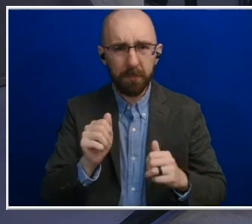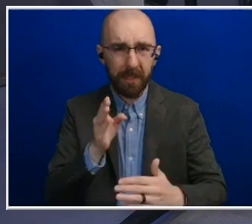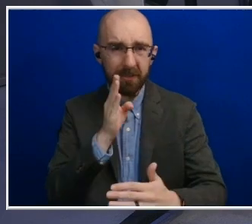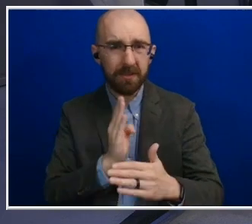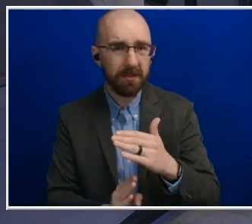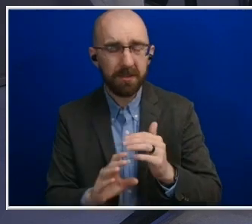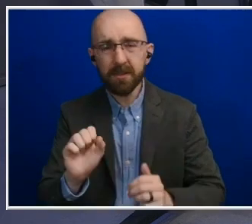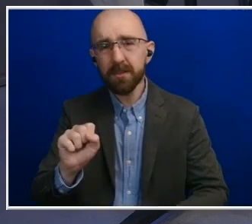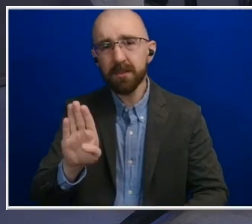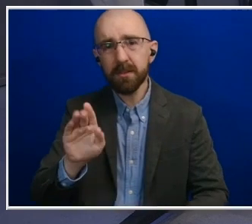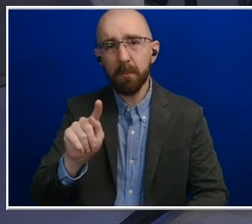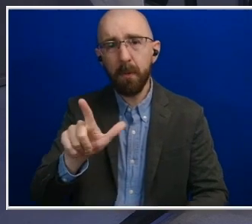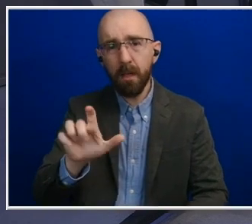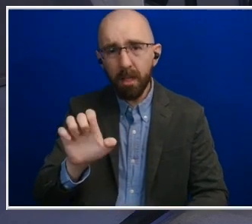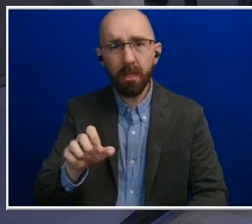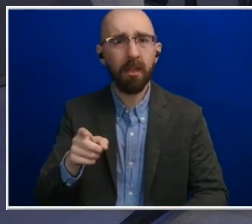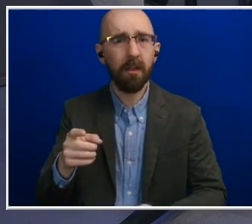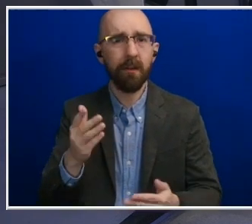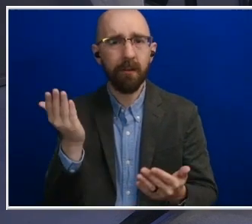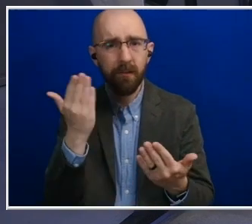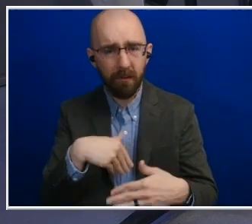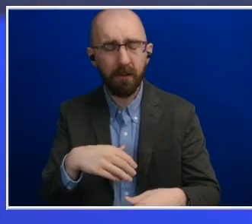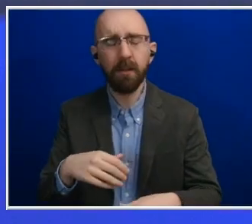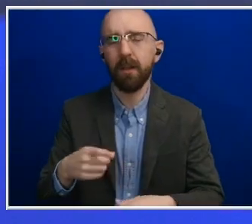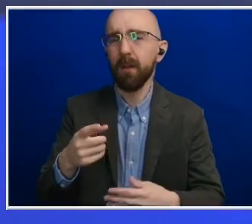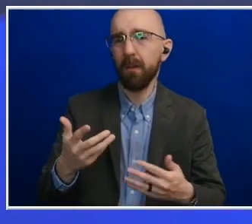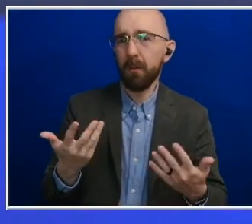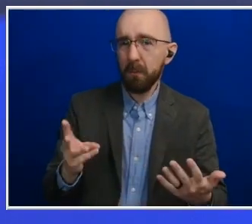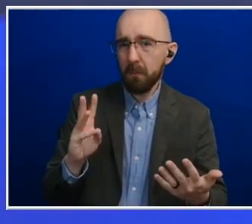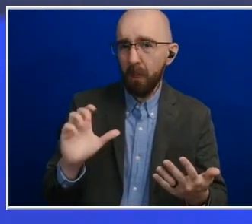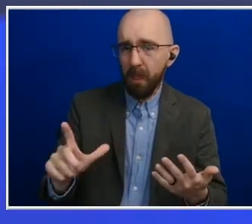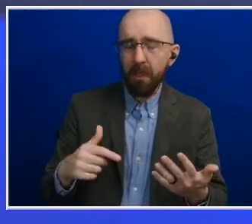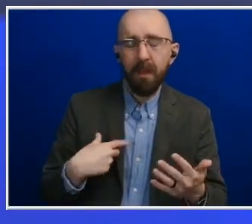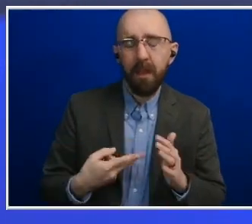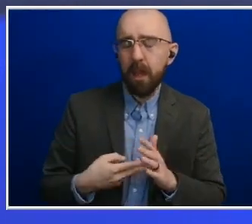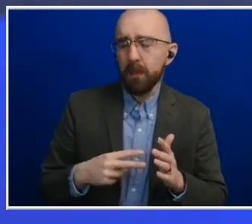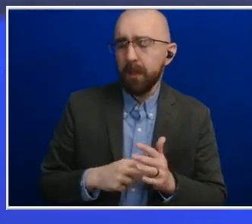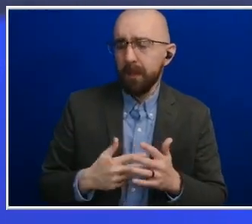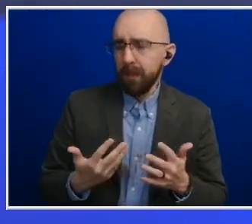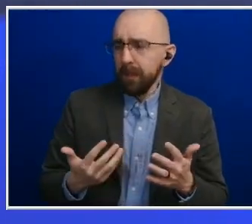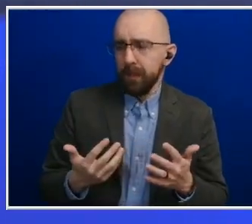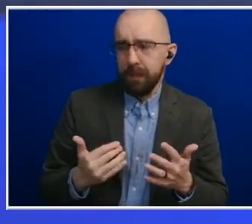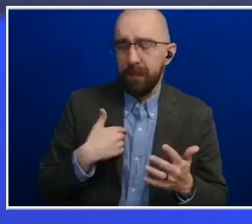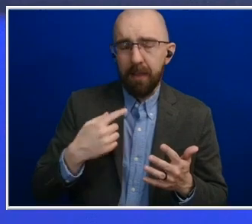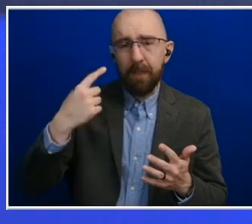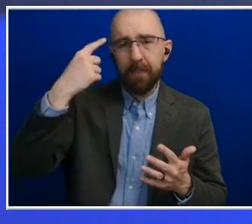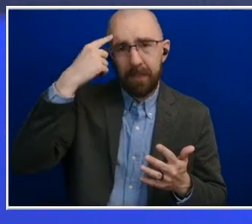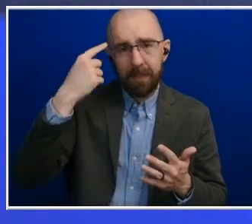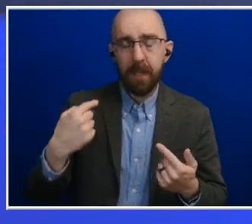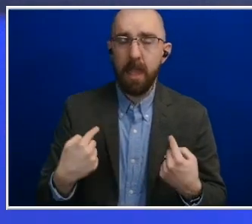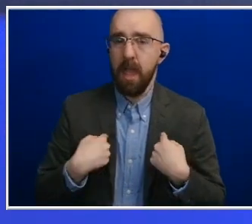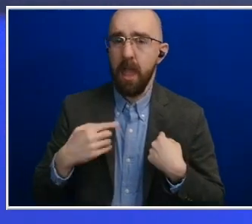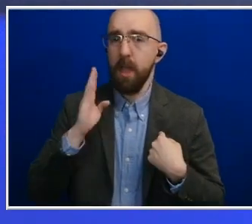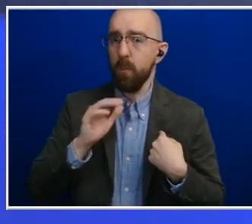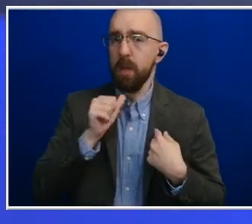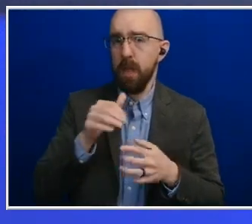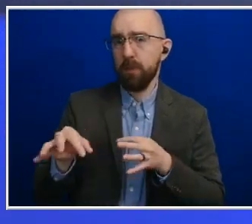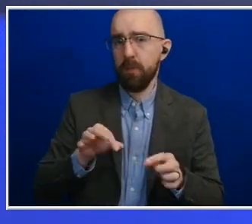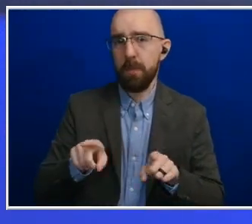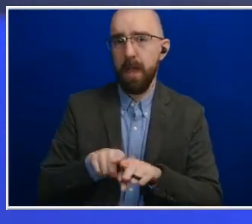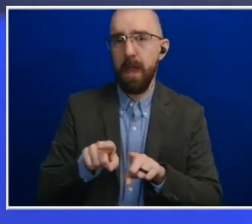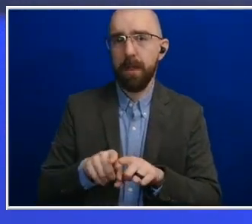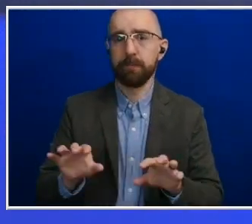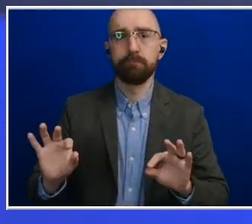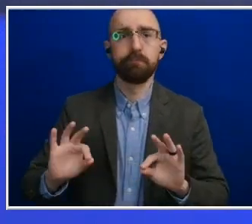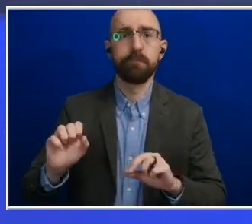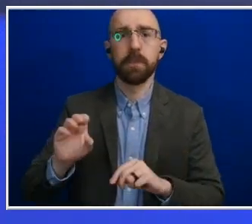they were coming off as being... Well, I mean, I think I wouldn't describe them as subtle, because to me those are the